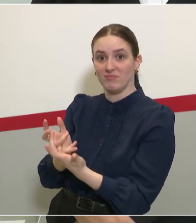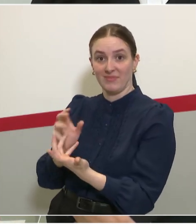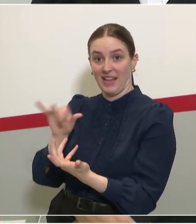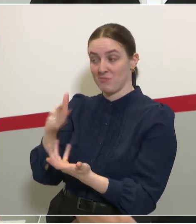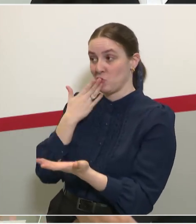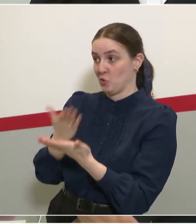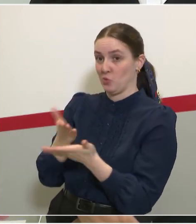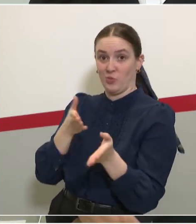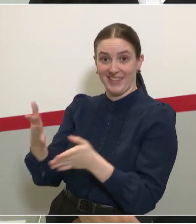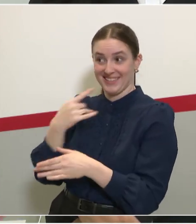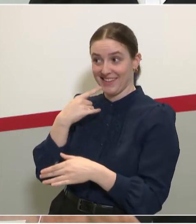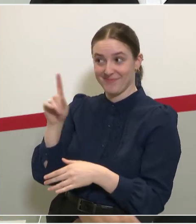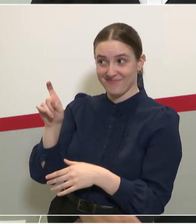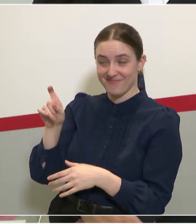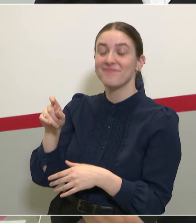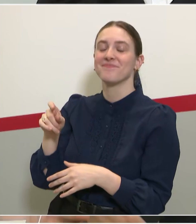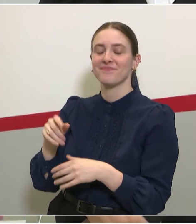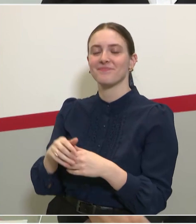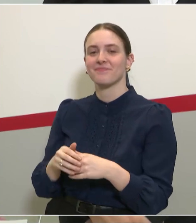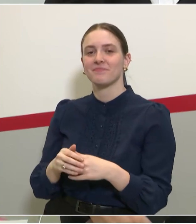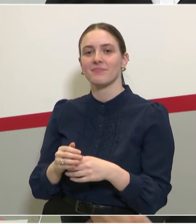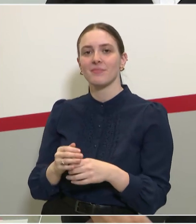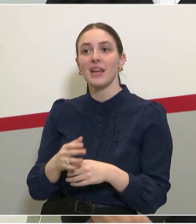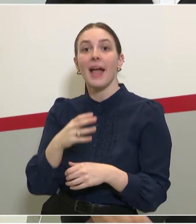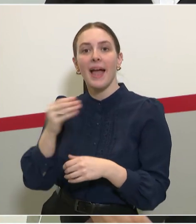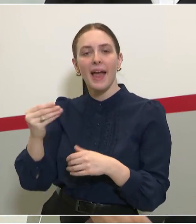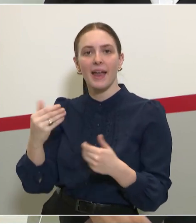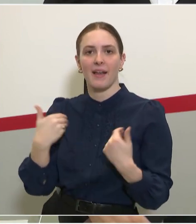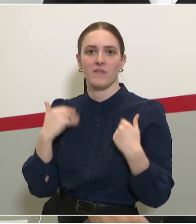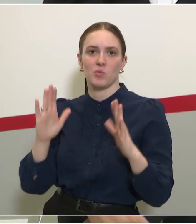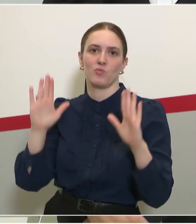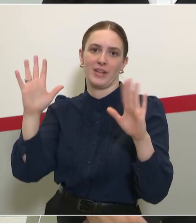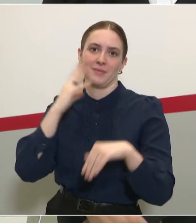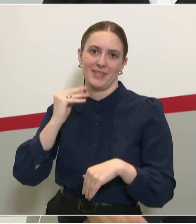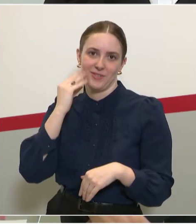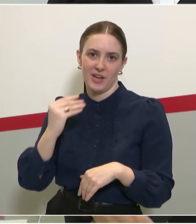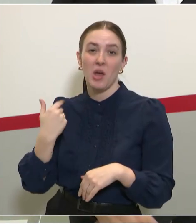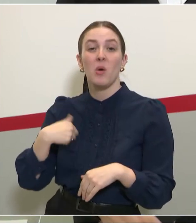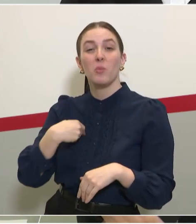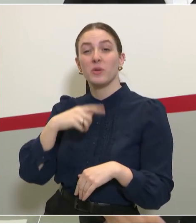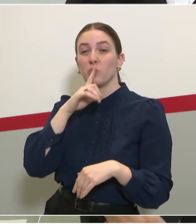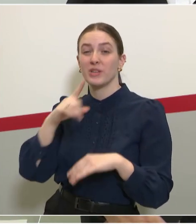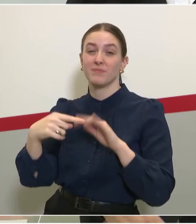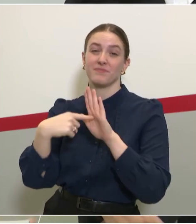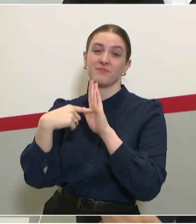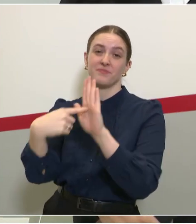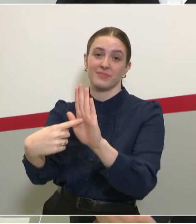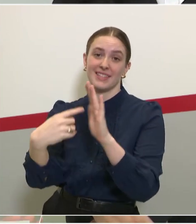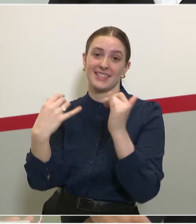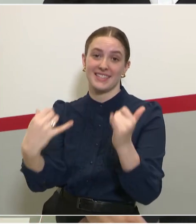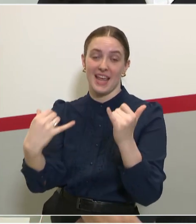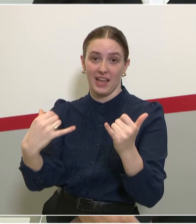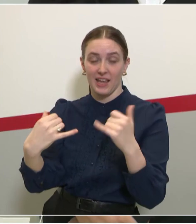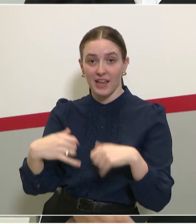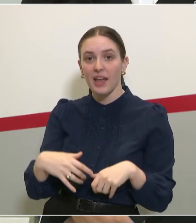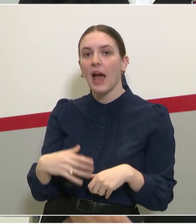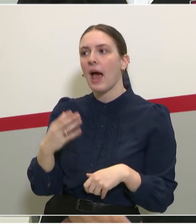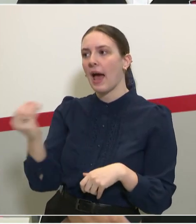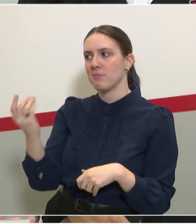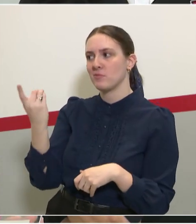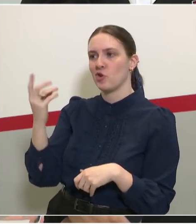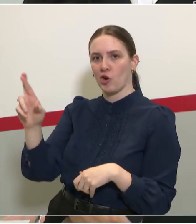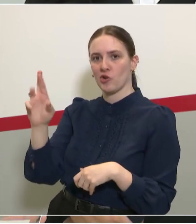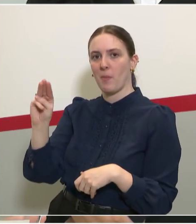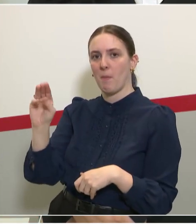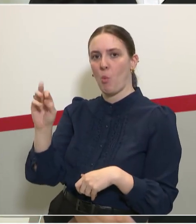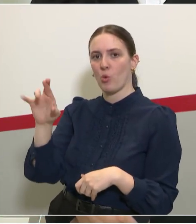it? And having really great experiences. So we're highlighting today, and Dr. Morris Hughes will let me know if there